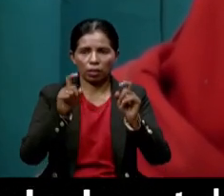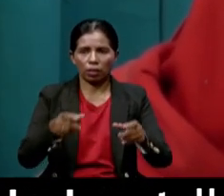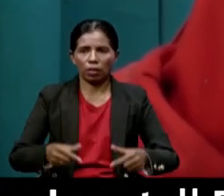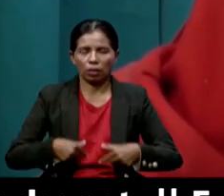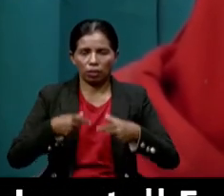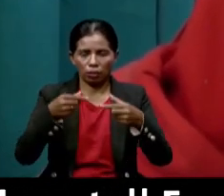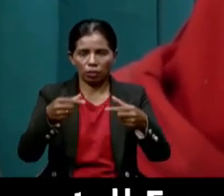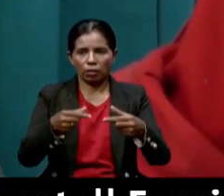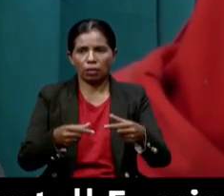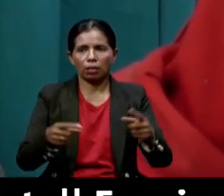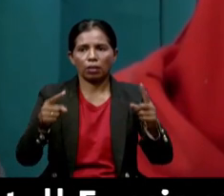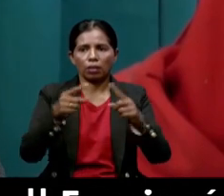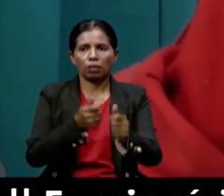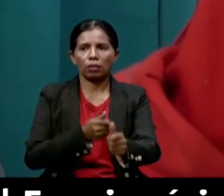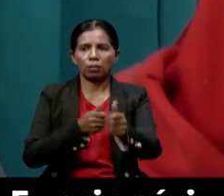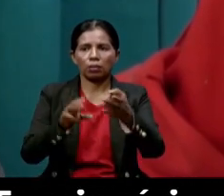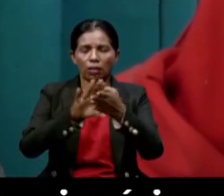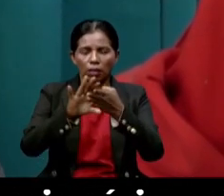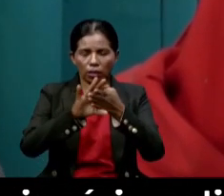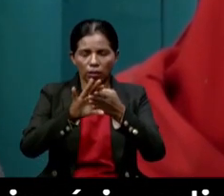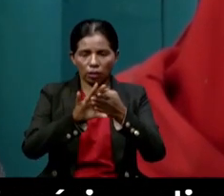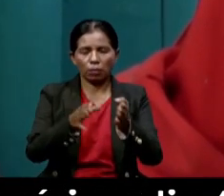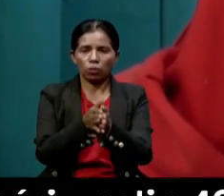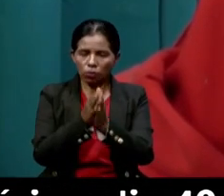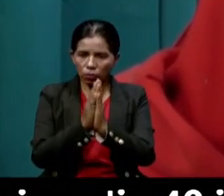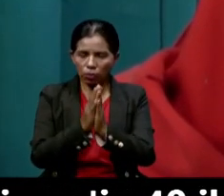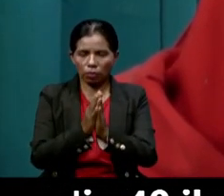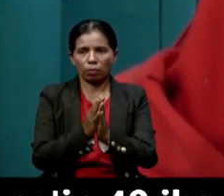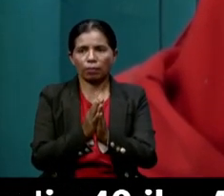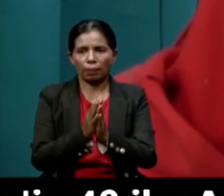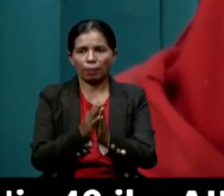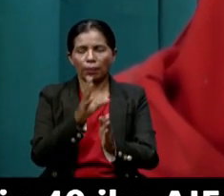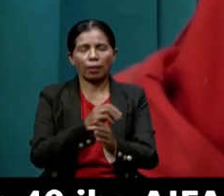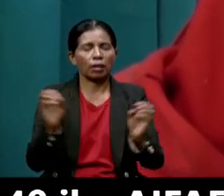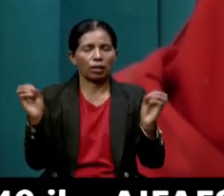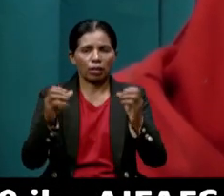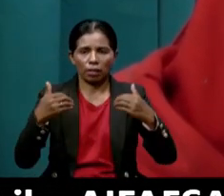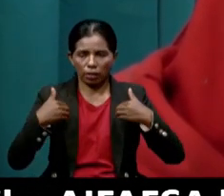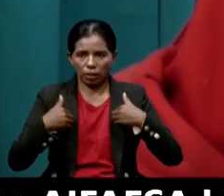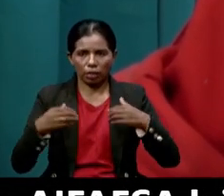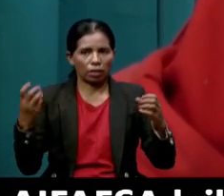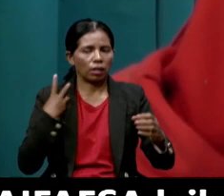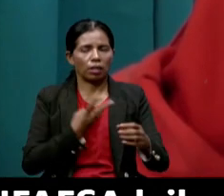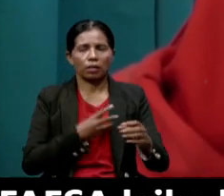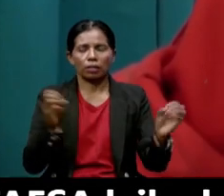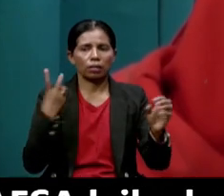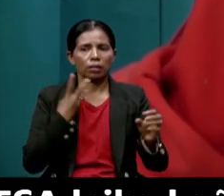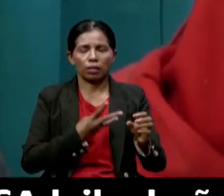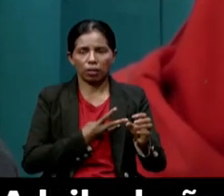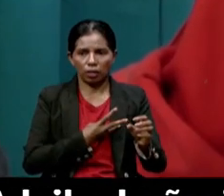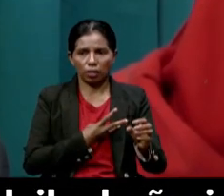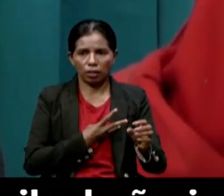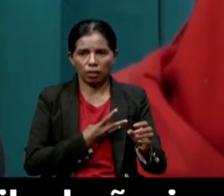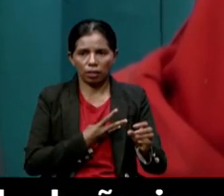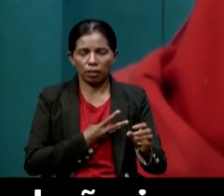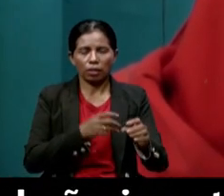for, but yea, papa did you never hear. No, in condla here, laos it a base had a lie.